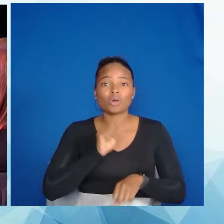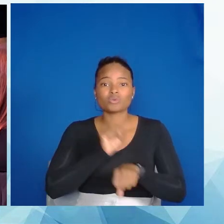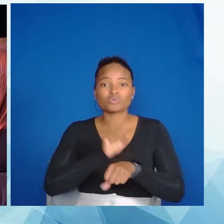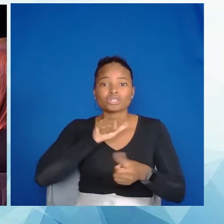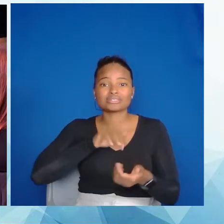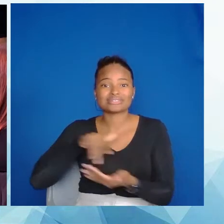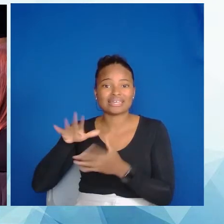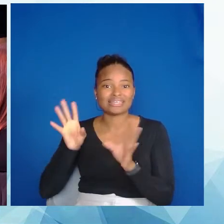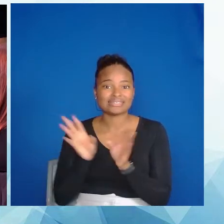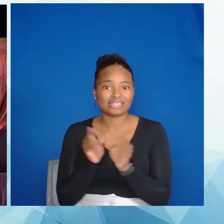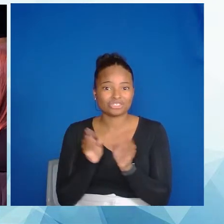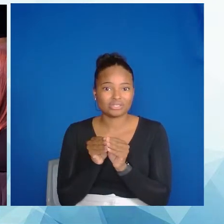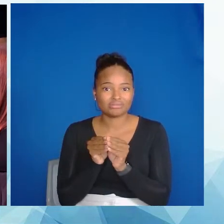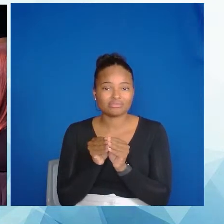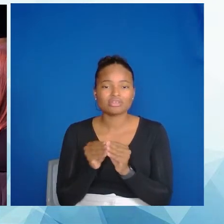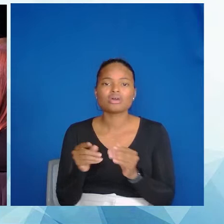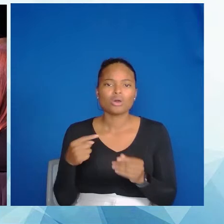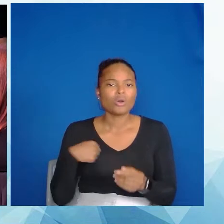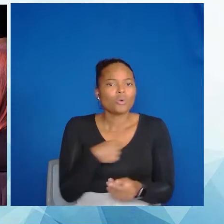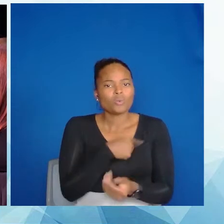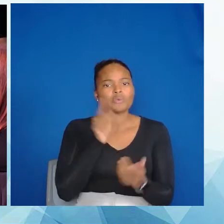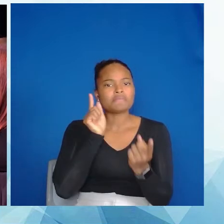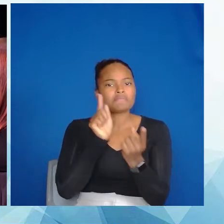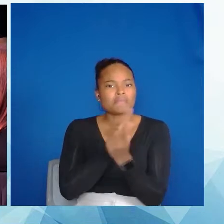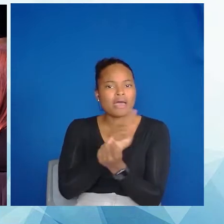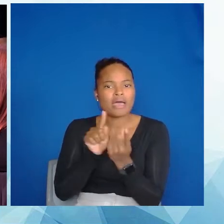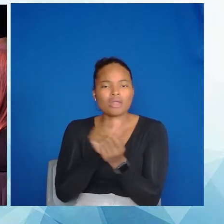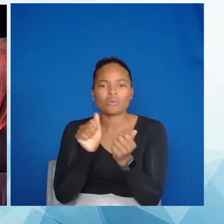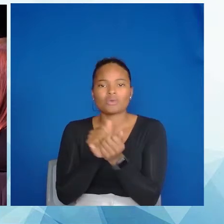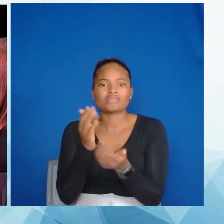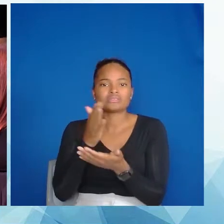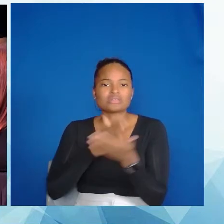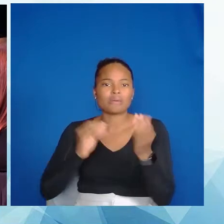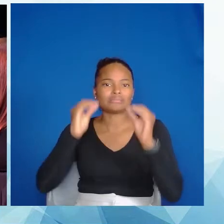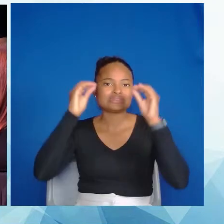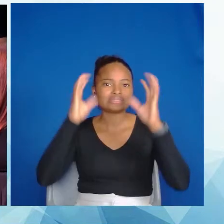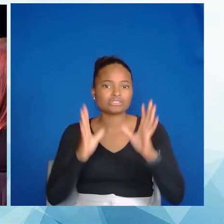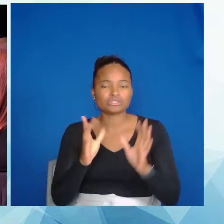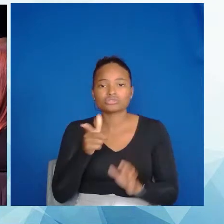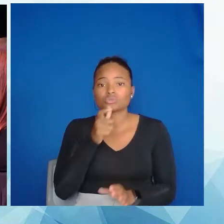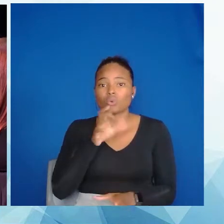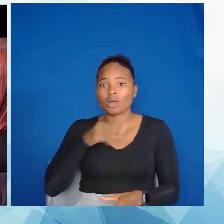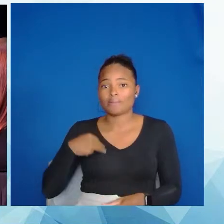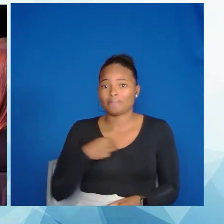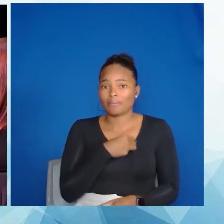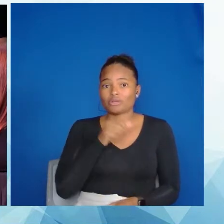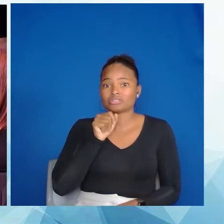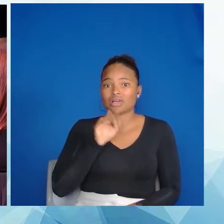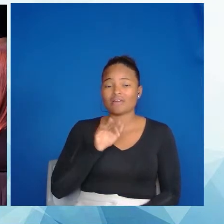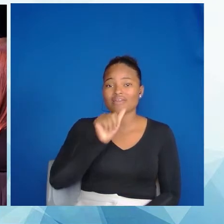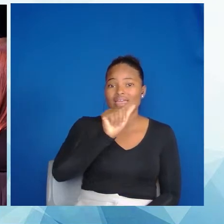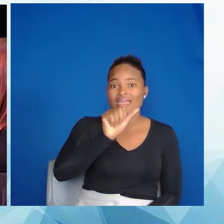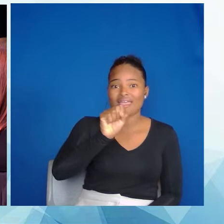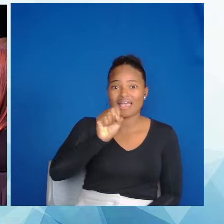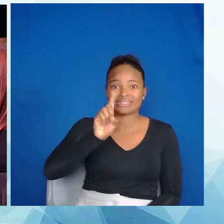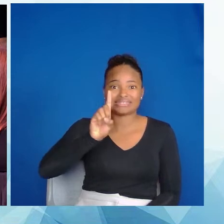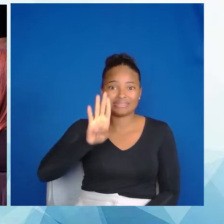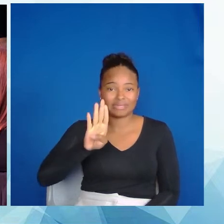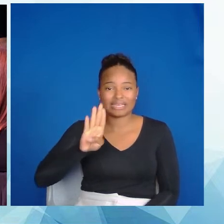met with some of our teachers who are members of the ASDB